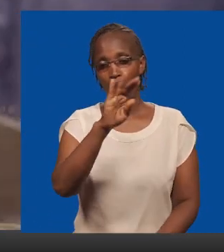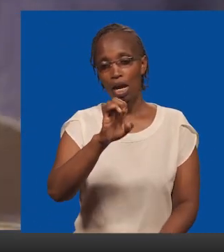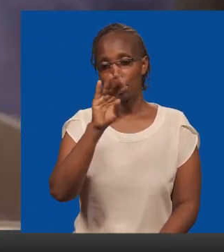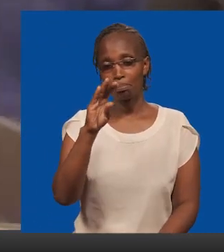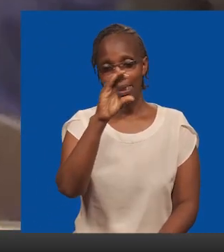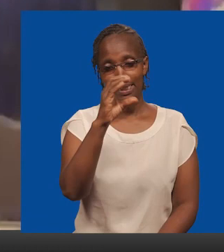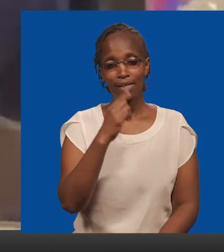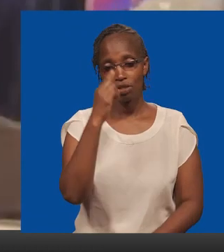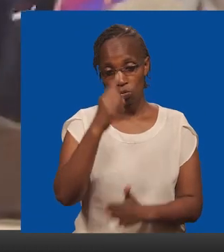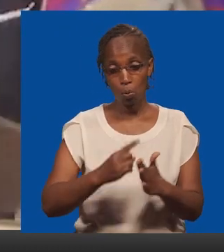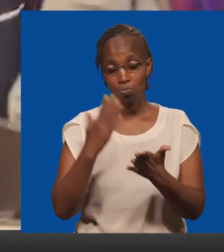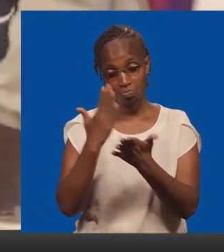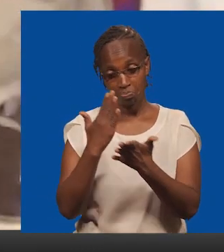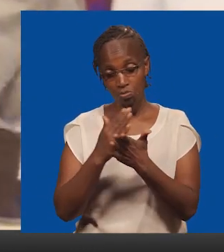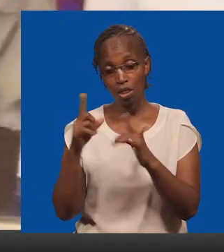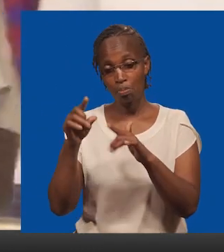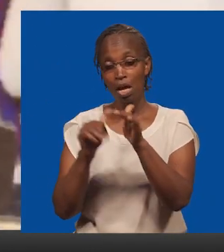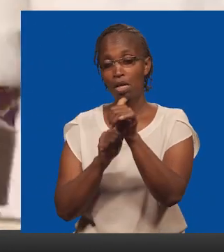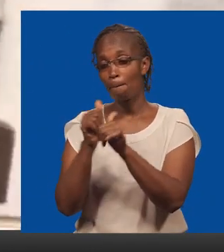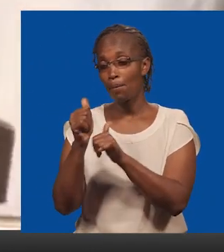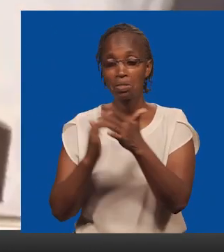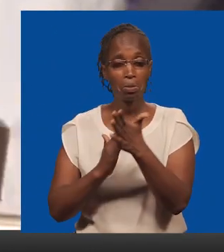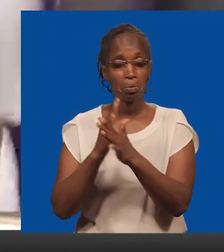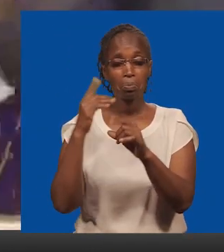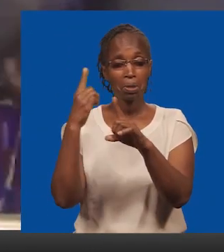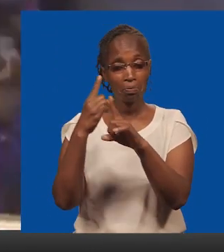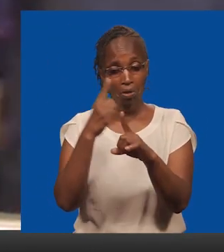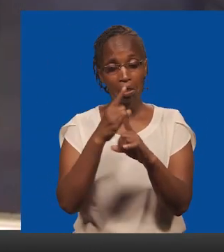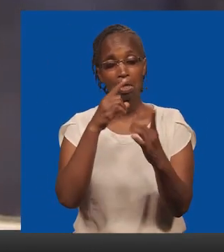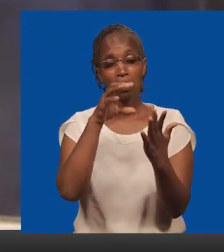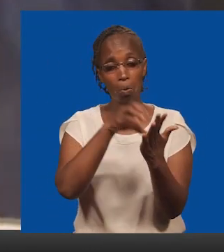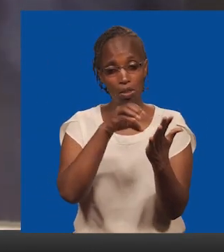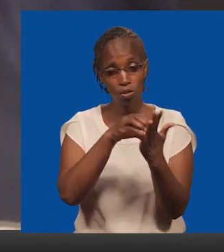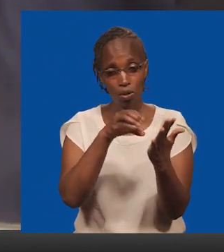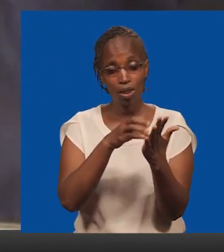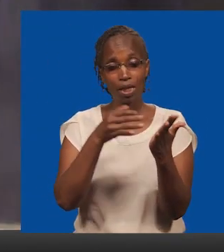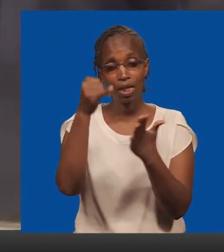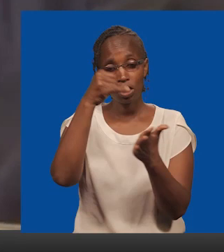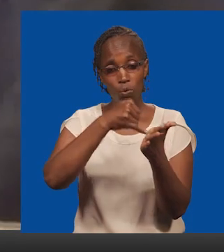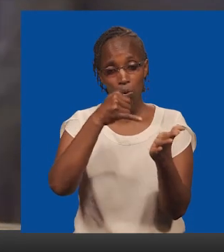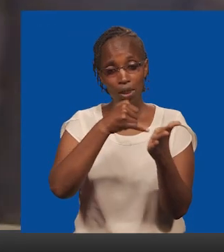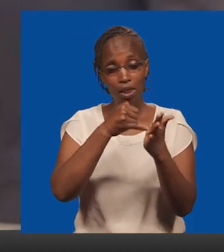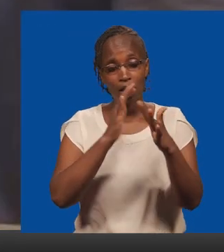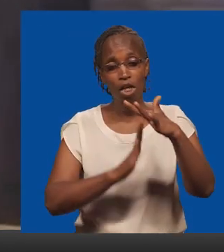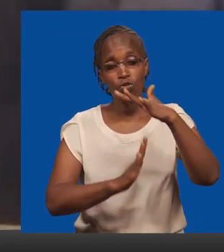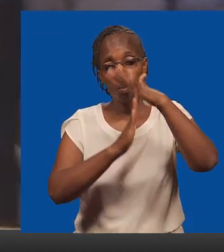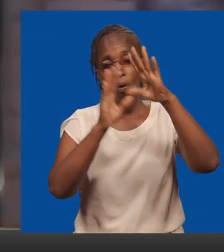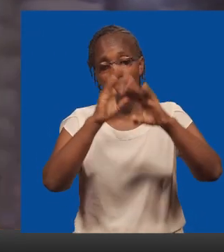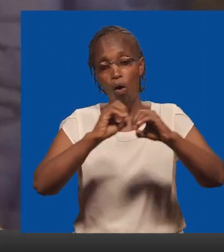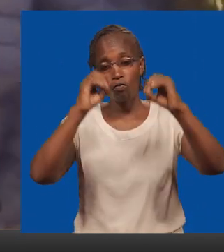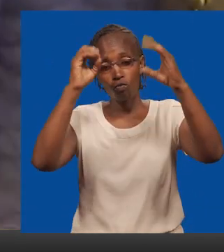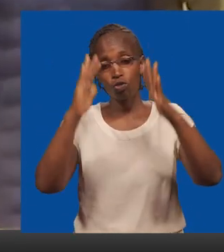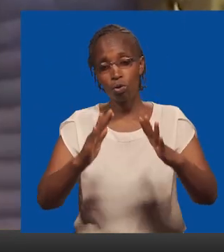Mwenyekiti wa IEBC wa fule Chebukati akisema waliyapitia masaibu mengi ikiwemo juhudi za maafisa